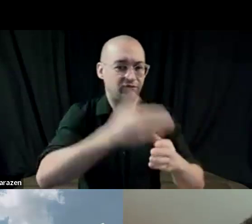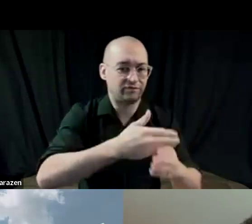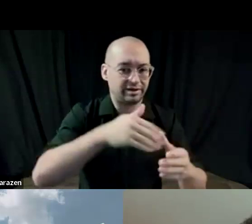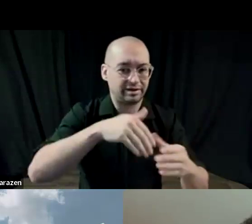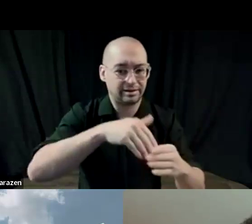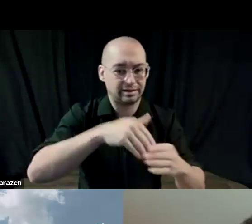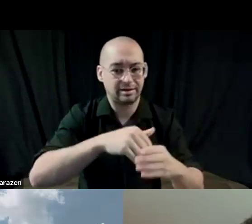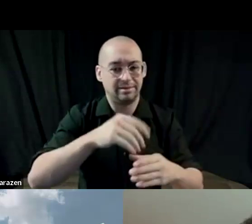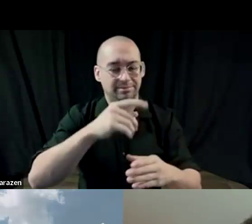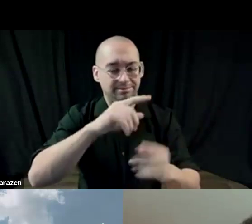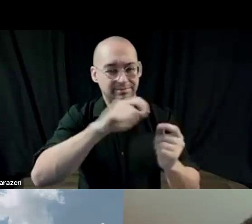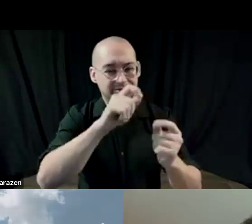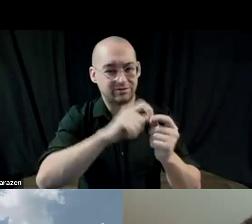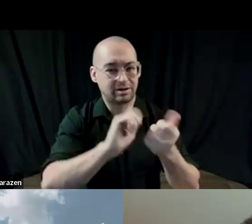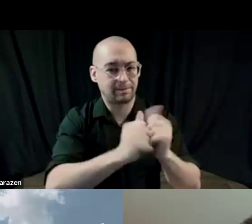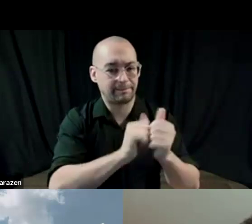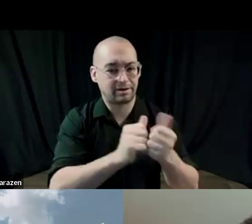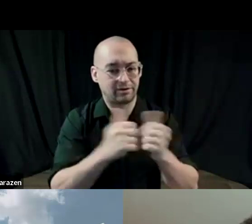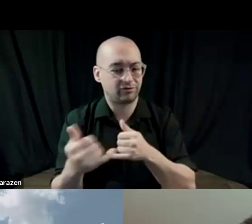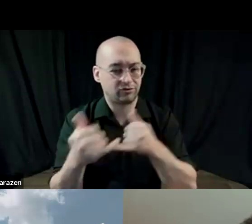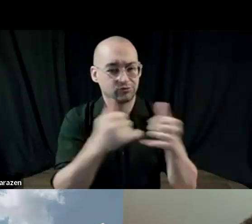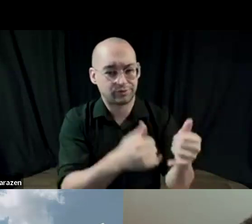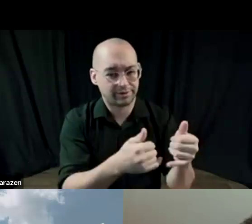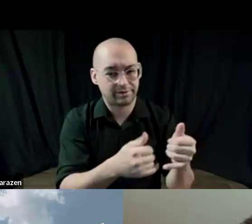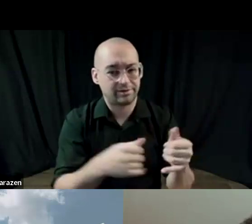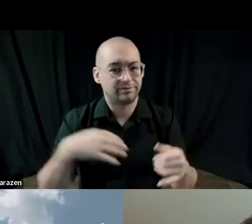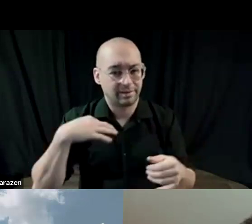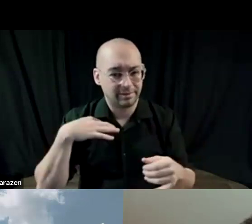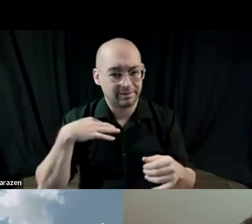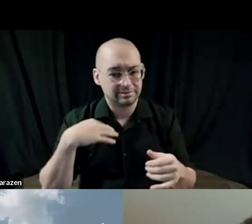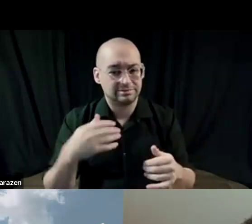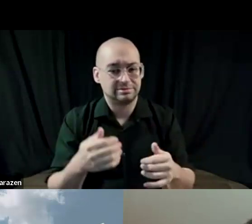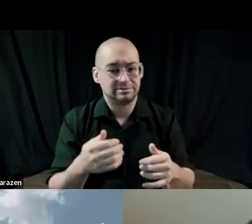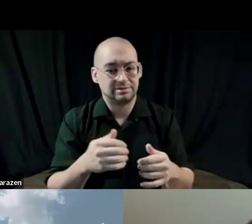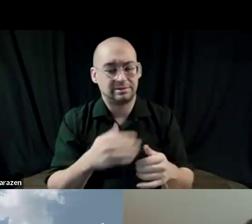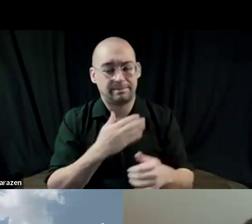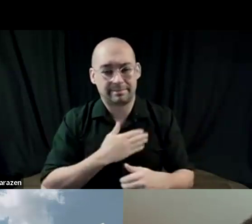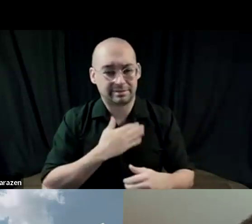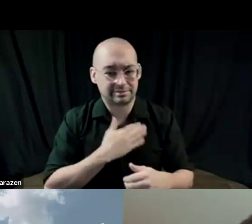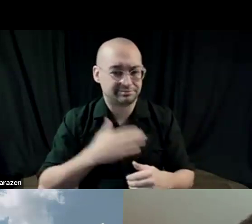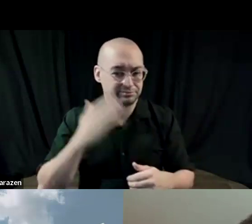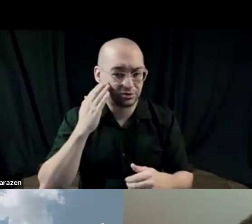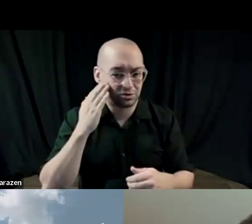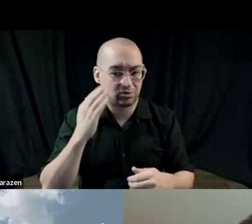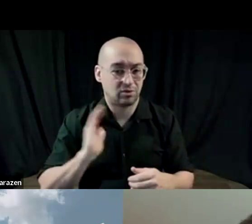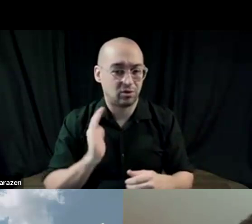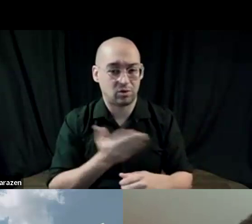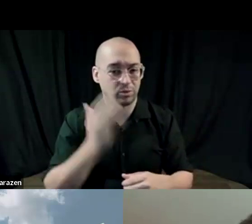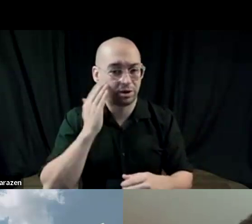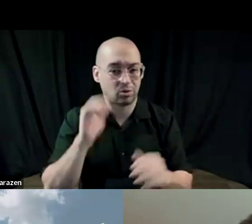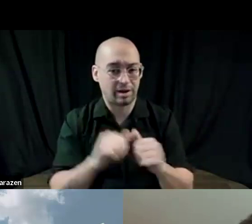on the competitive grants is a grant direct to applicants. But please know that we know how important it is.